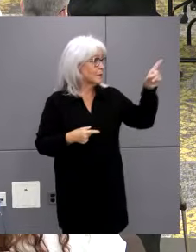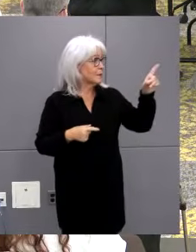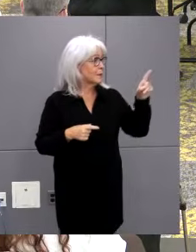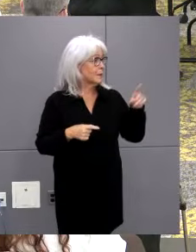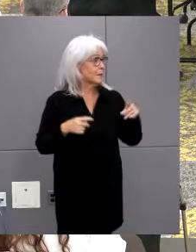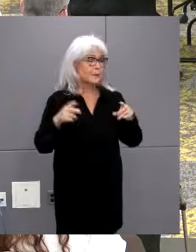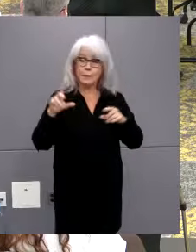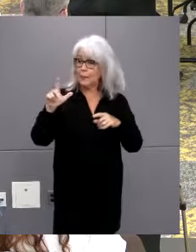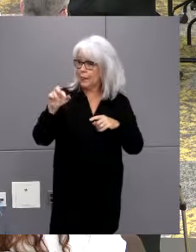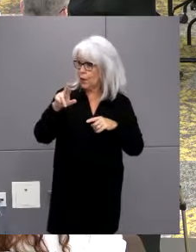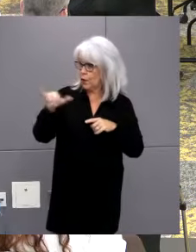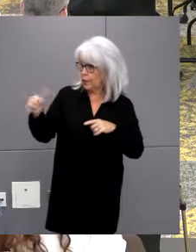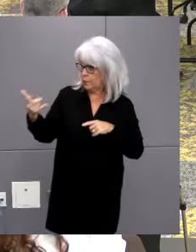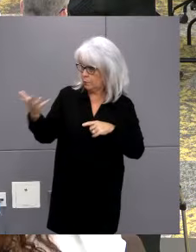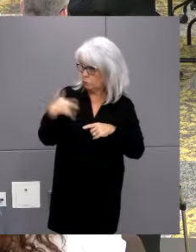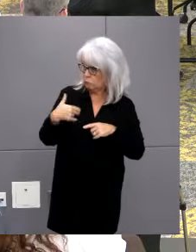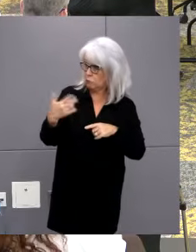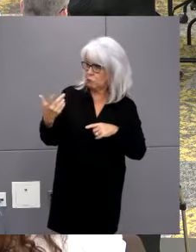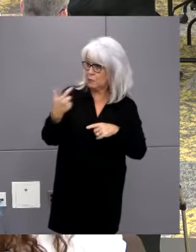Yeah, Larry?